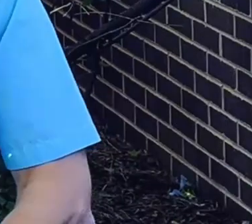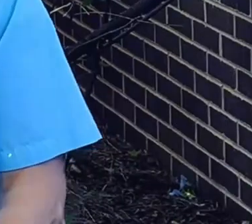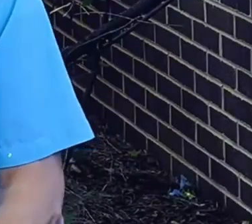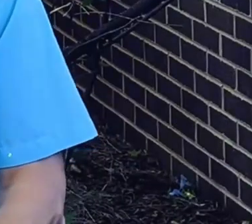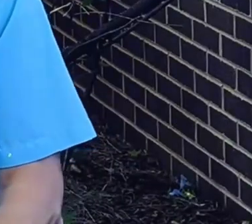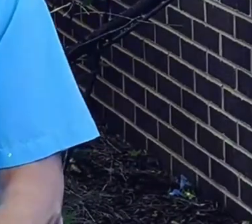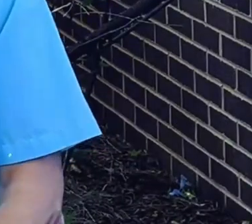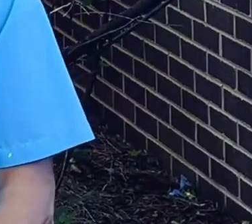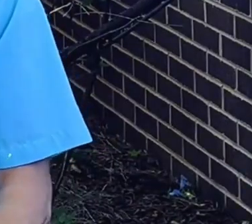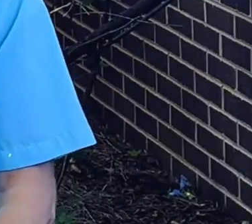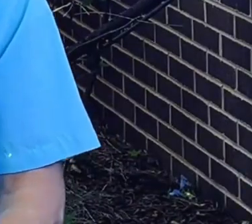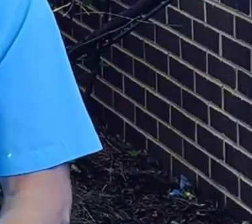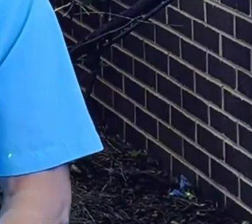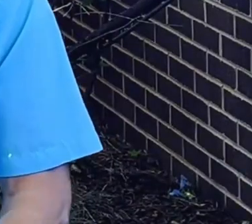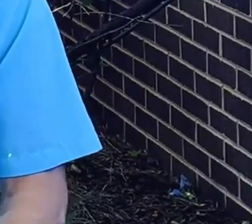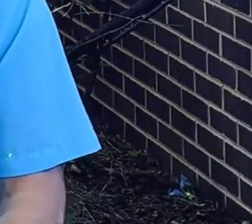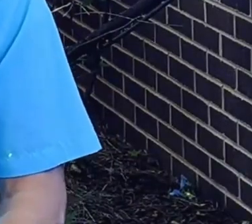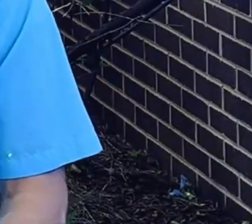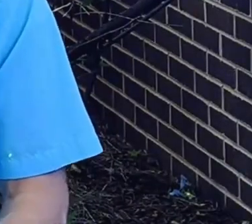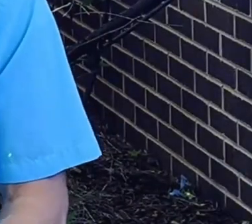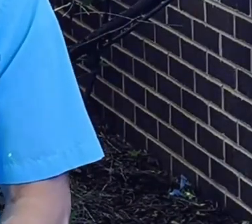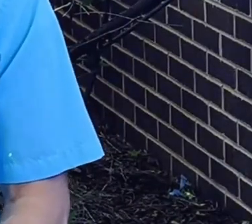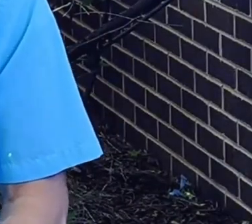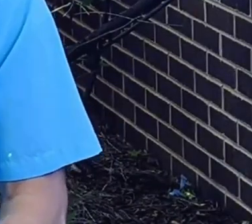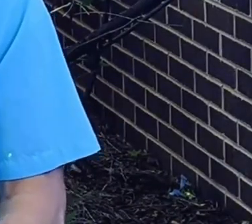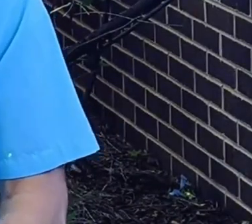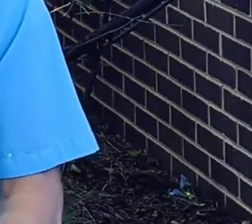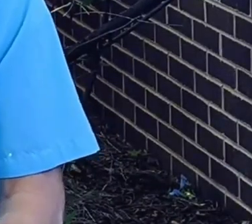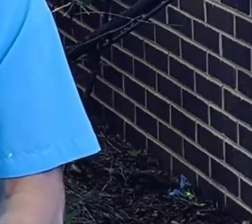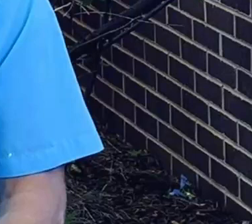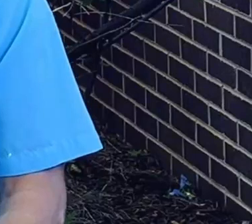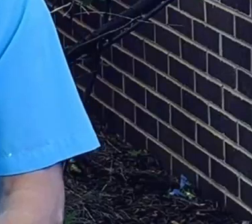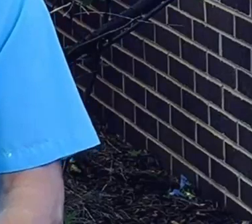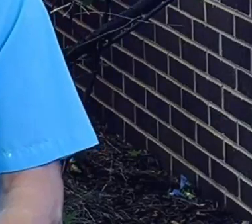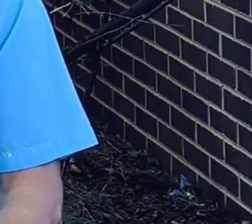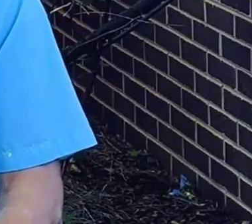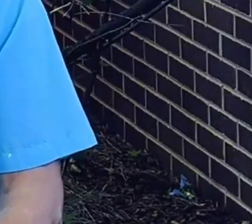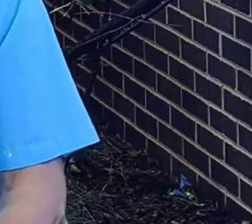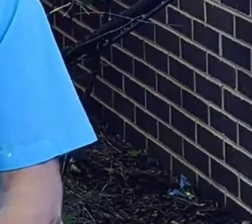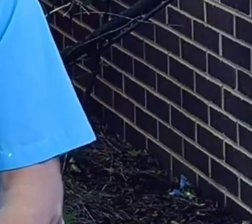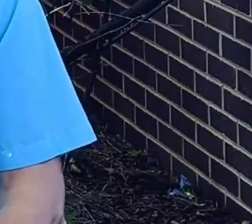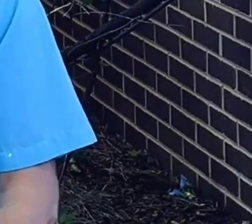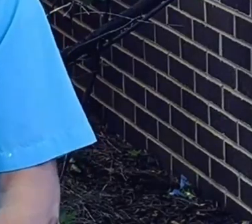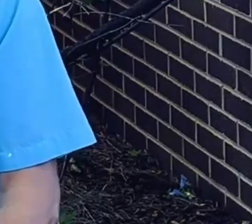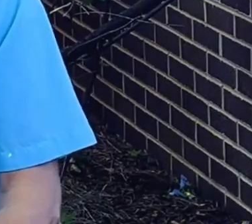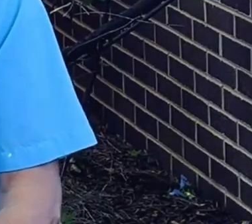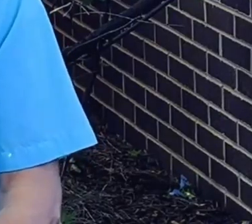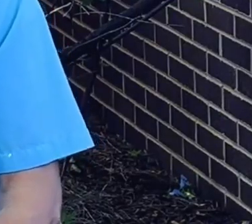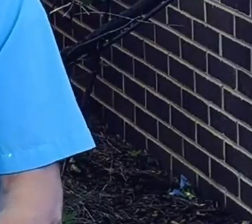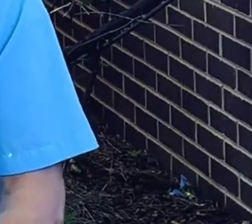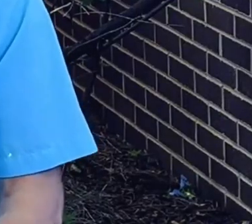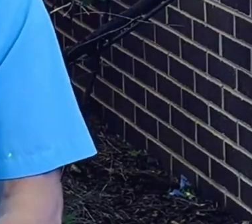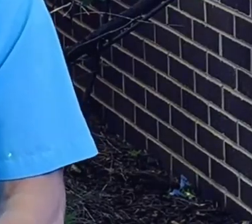because Armin Johansson started his career in Littleton. And you'll never guess who his mentor was.